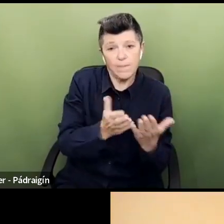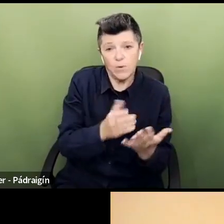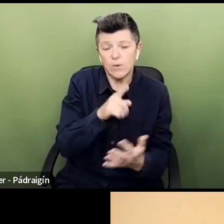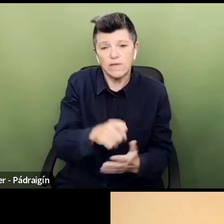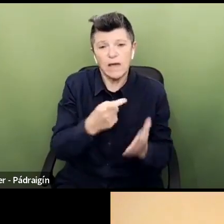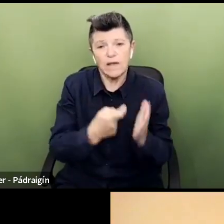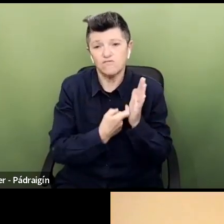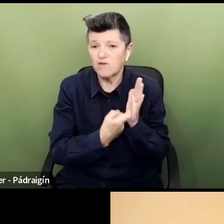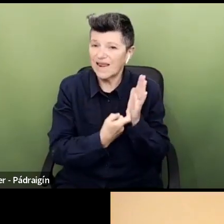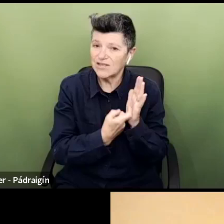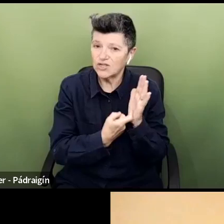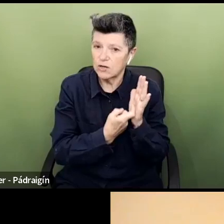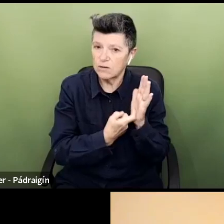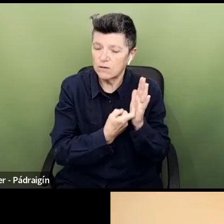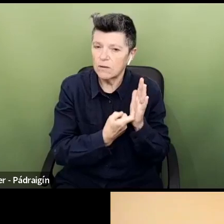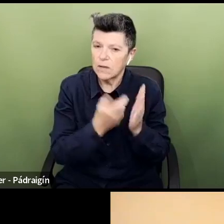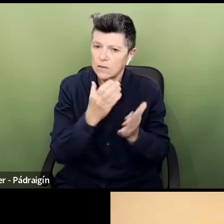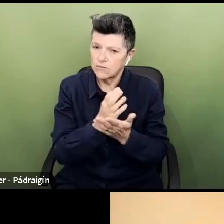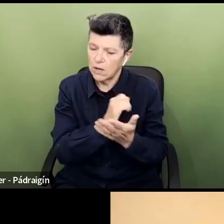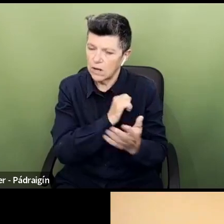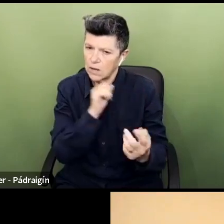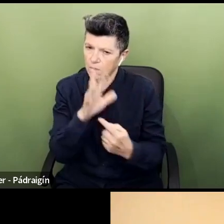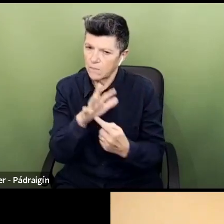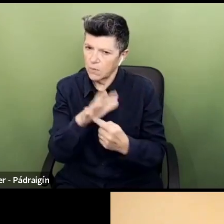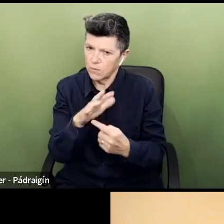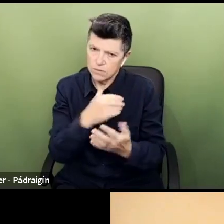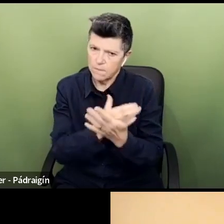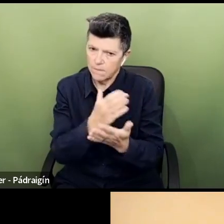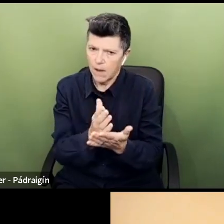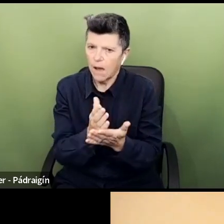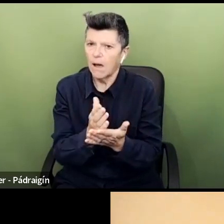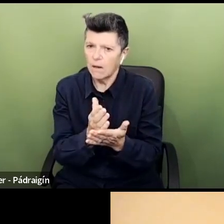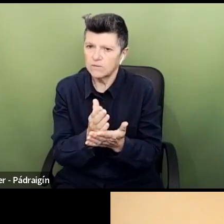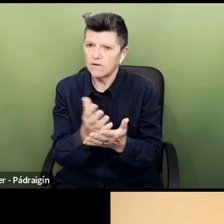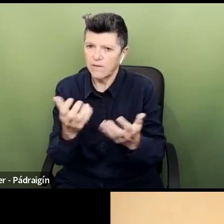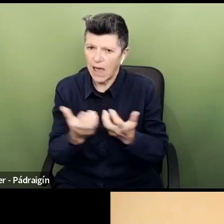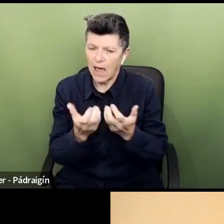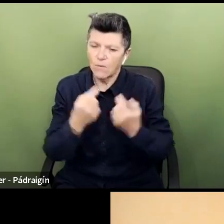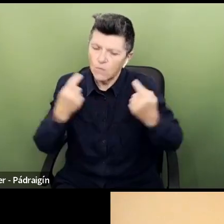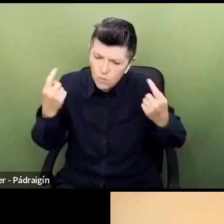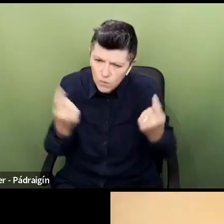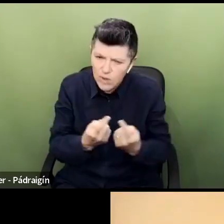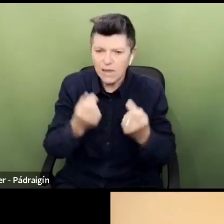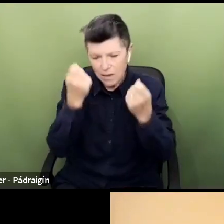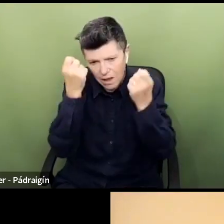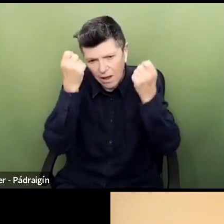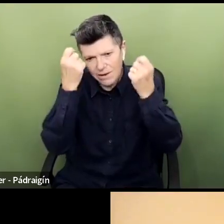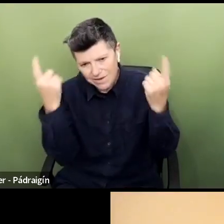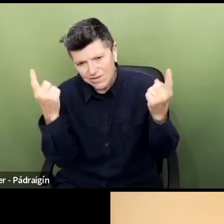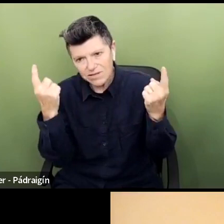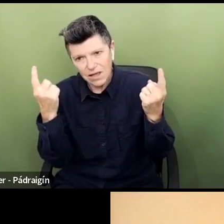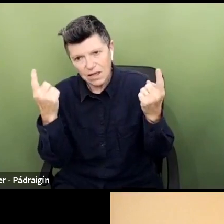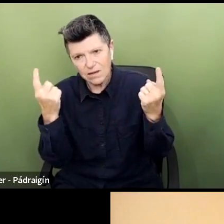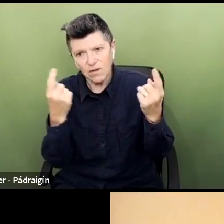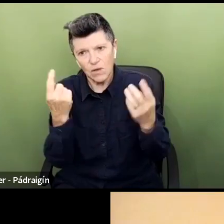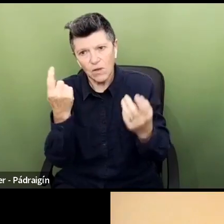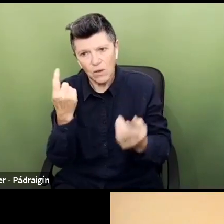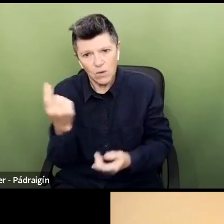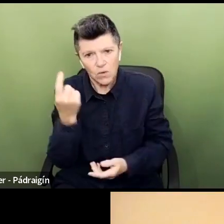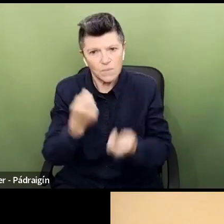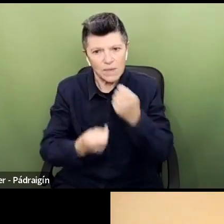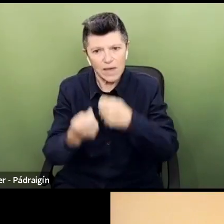is a very important part of how we understand who became which